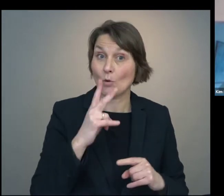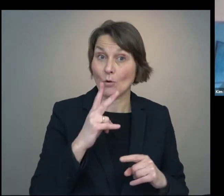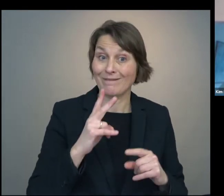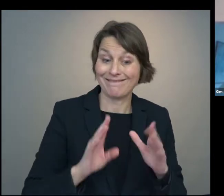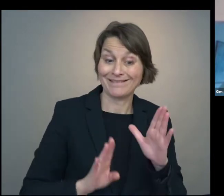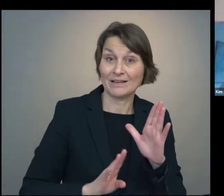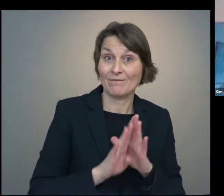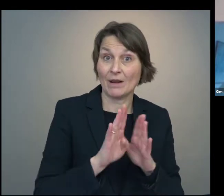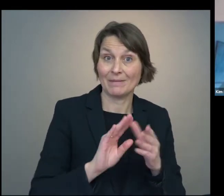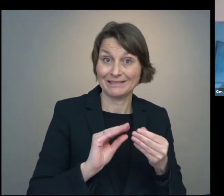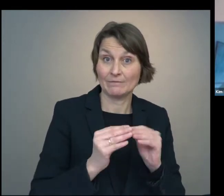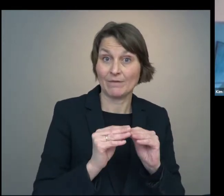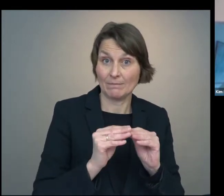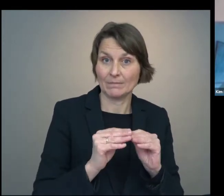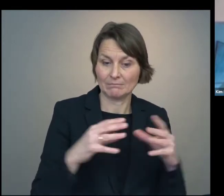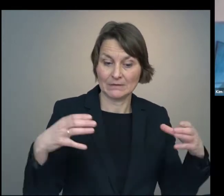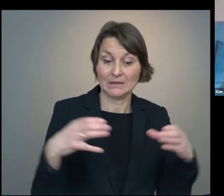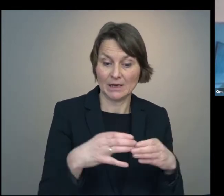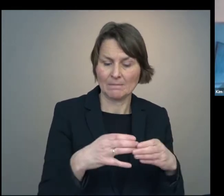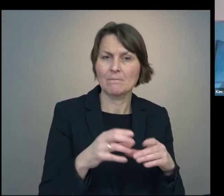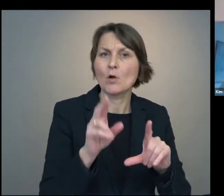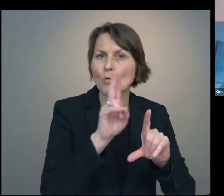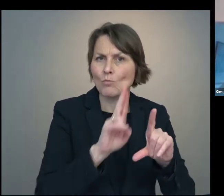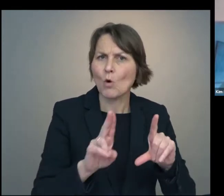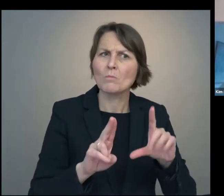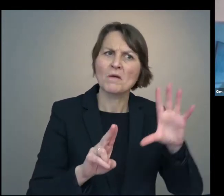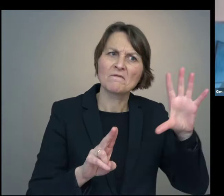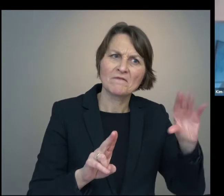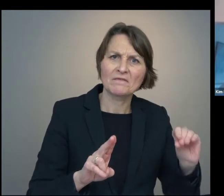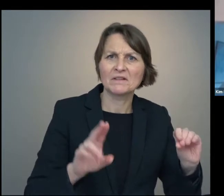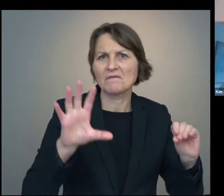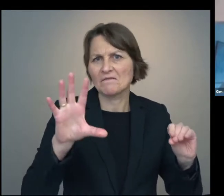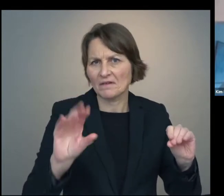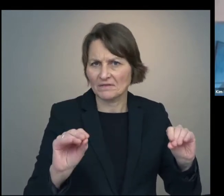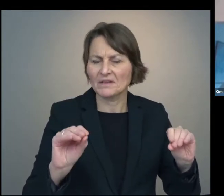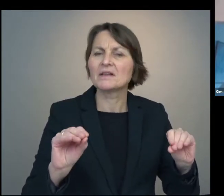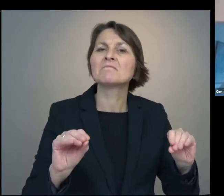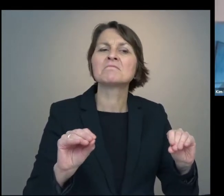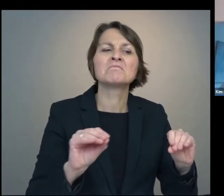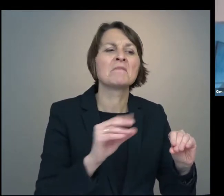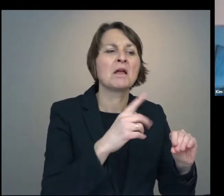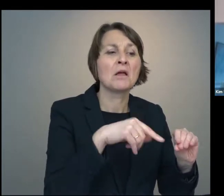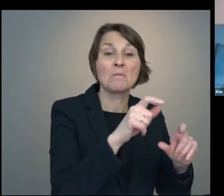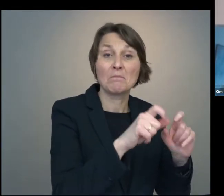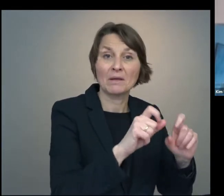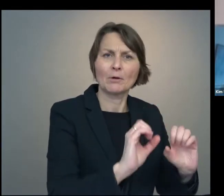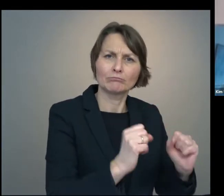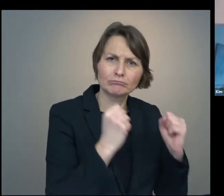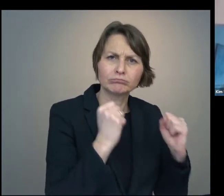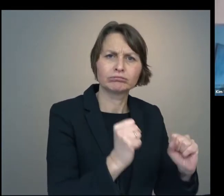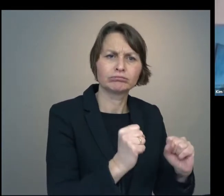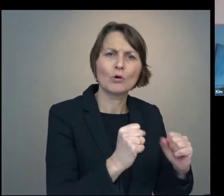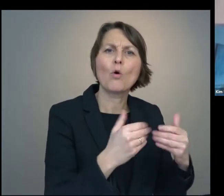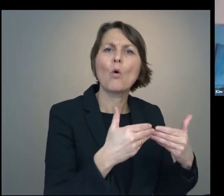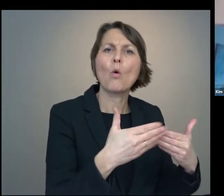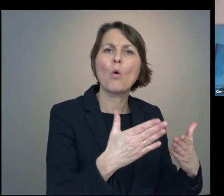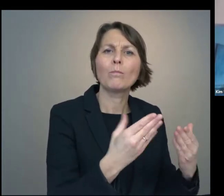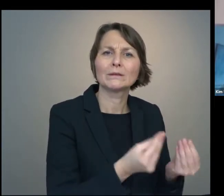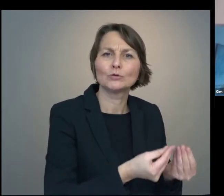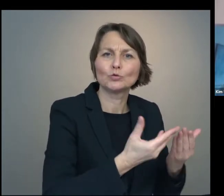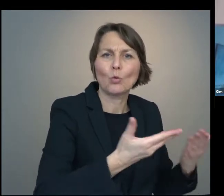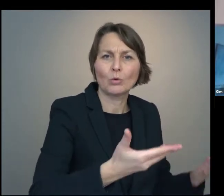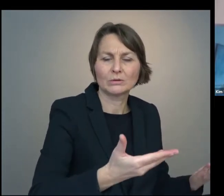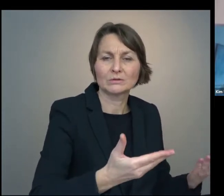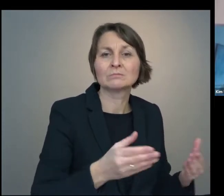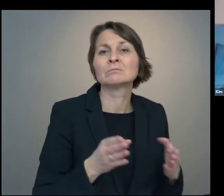development team at Umbraco, we're about a 50-50 split between people working primarily on the open source